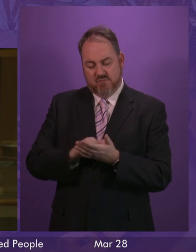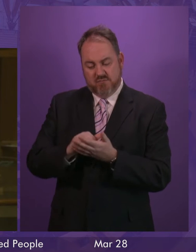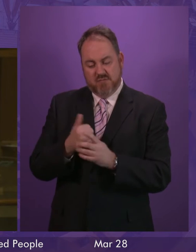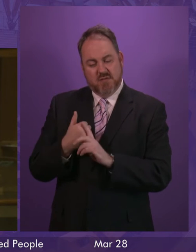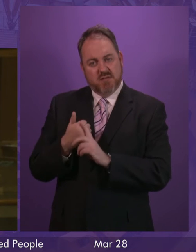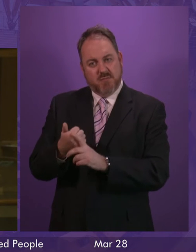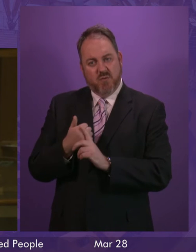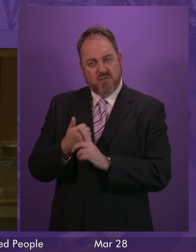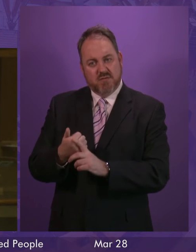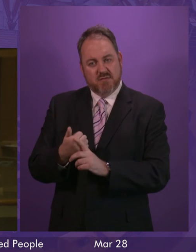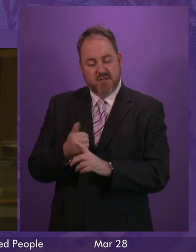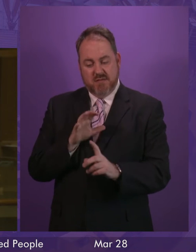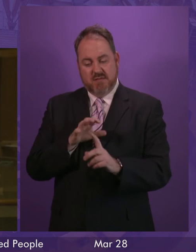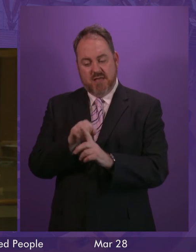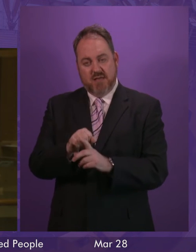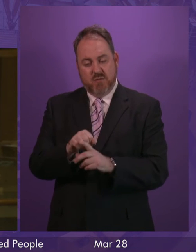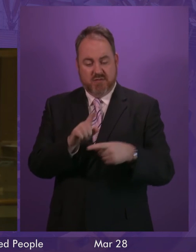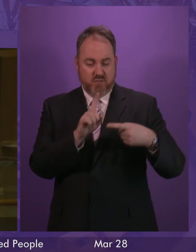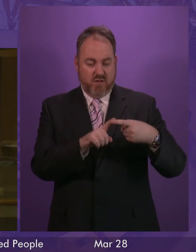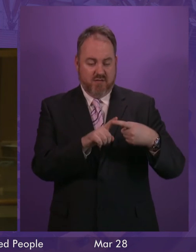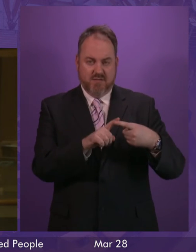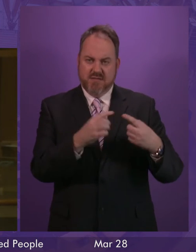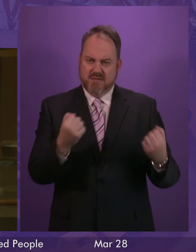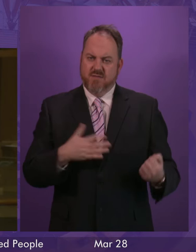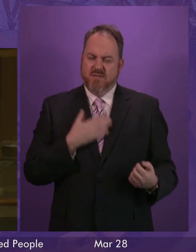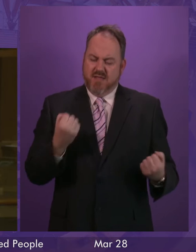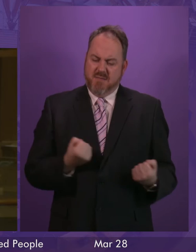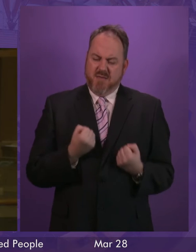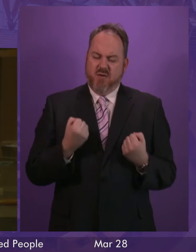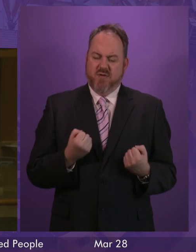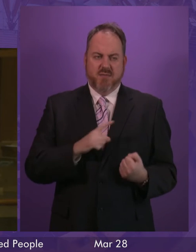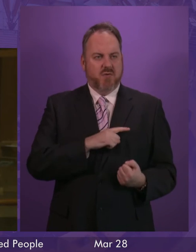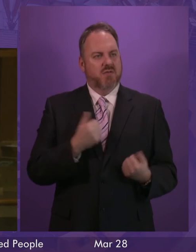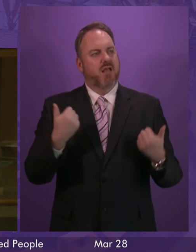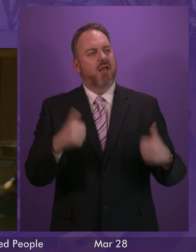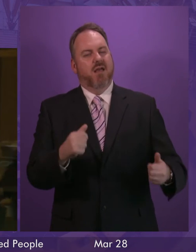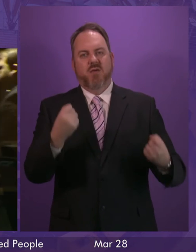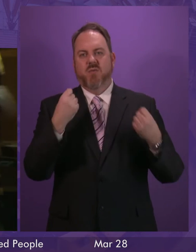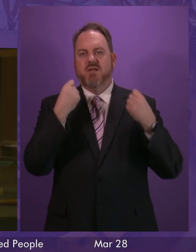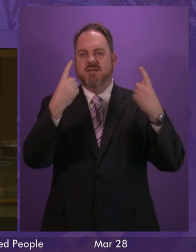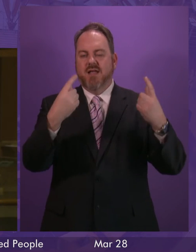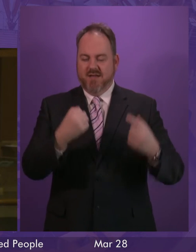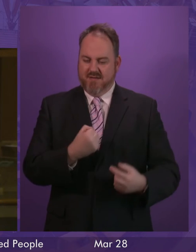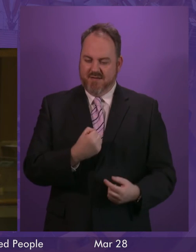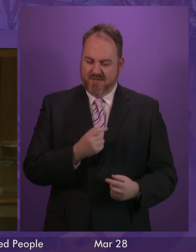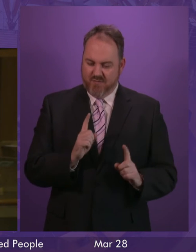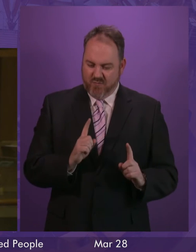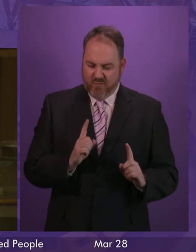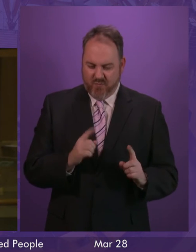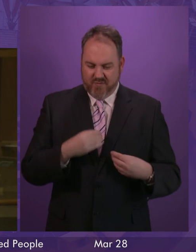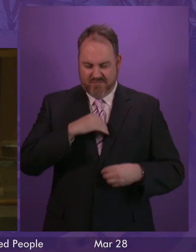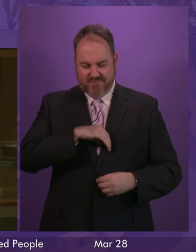can be two things. It can be empowering because it provides you with the opportunity to understand what your place is and how